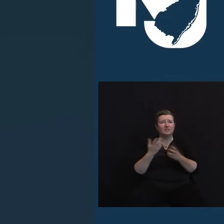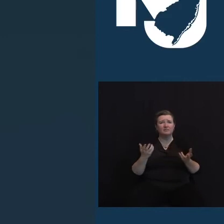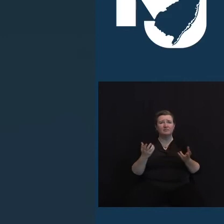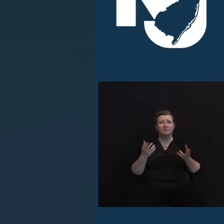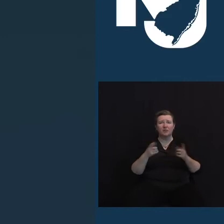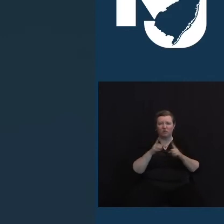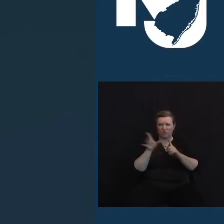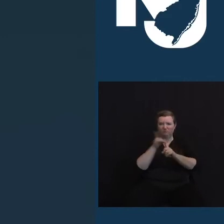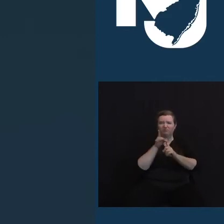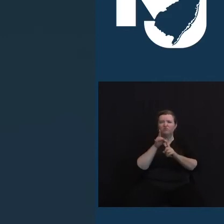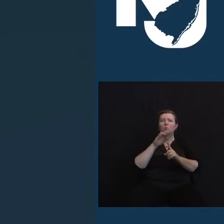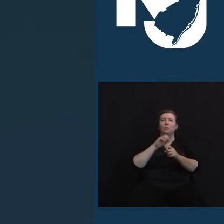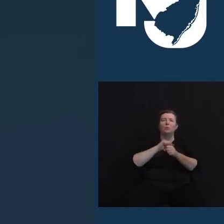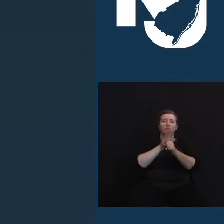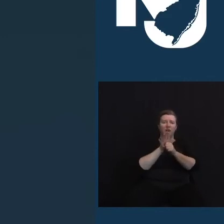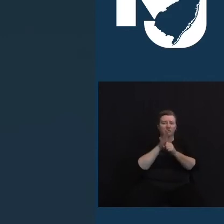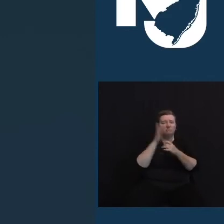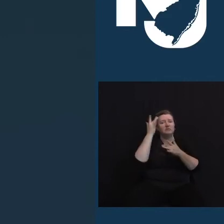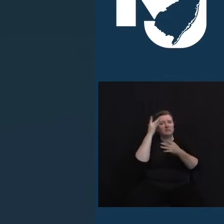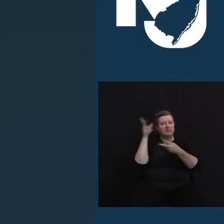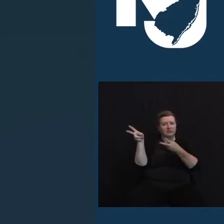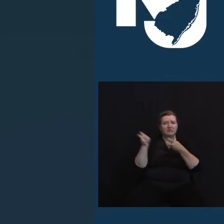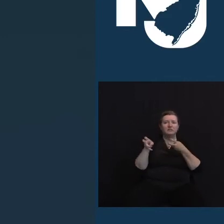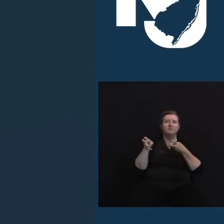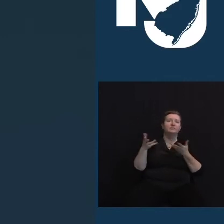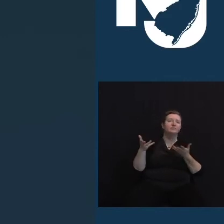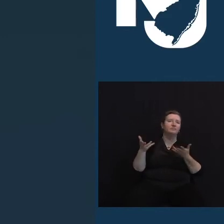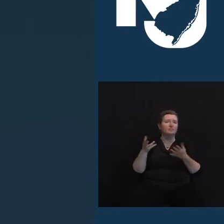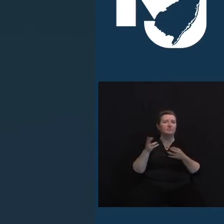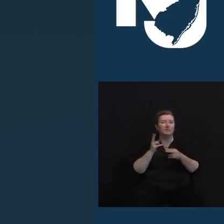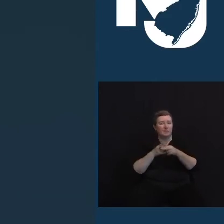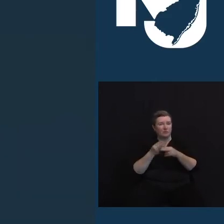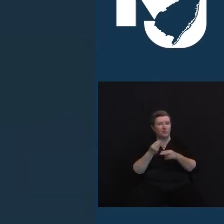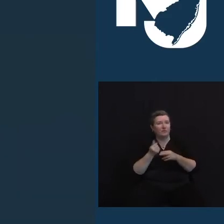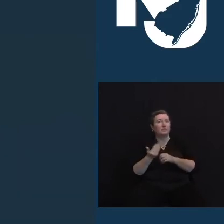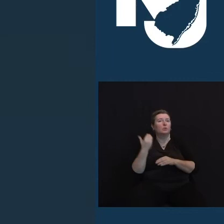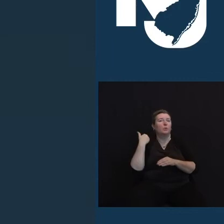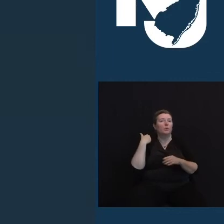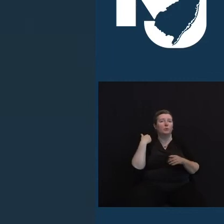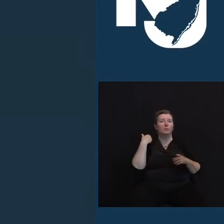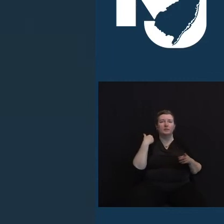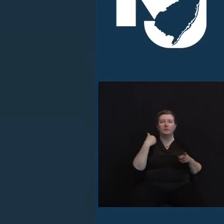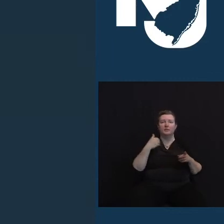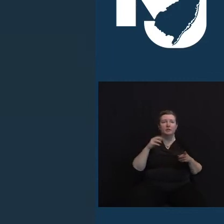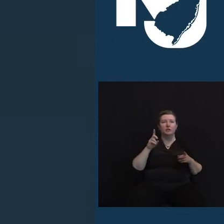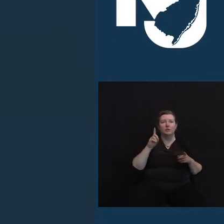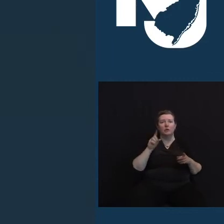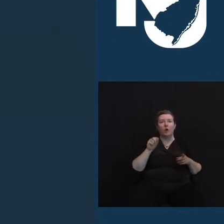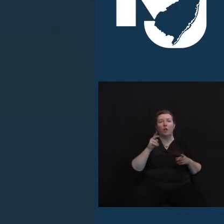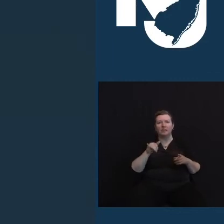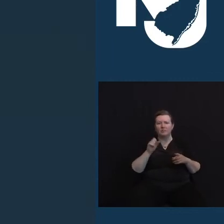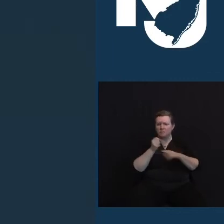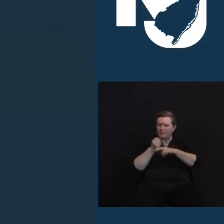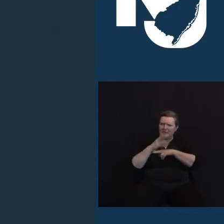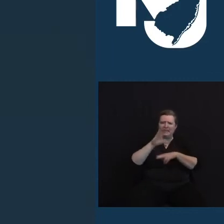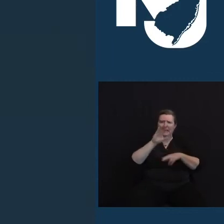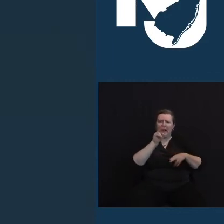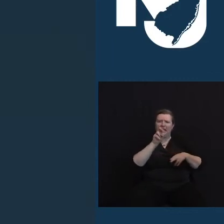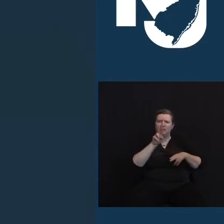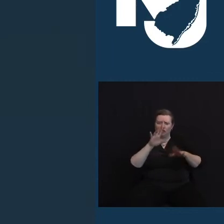sick, and she said, what a kick in the pants. Just 4 years ago, Tony beat stage 4 cancer and thought he was home